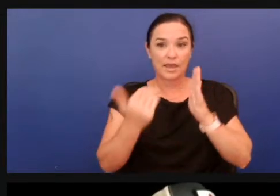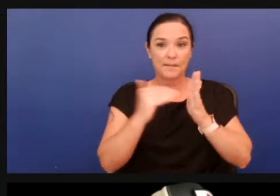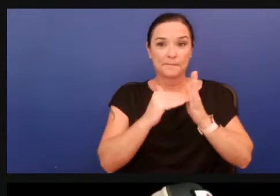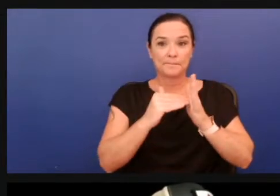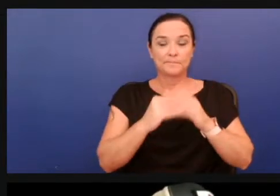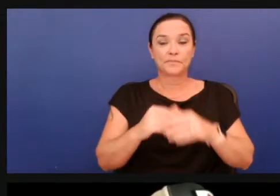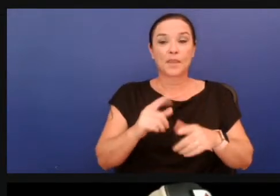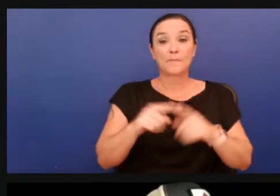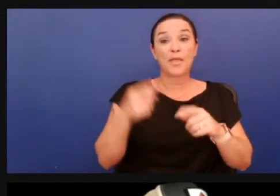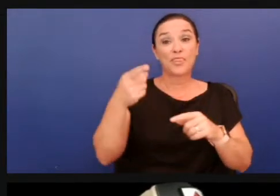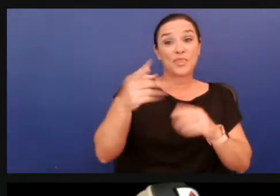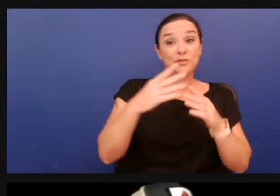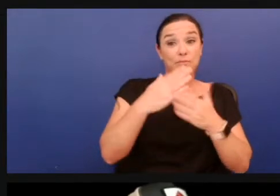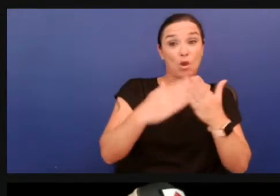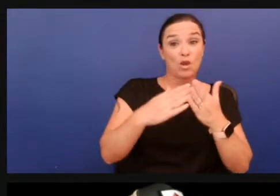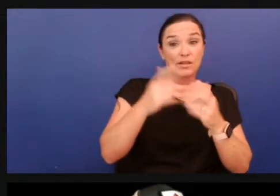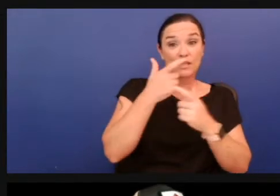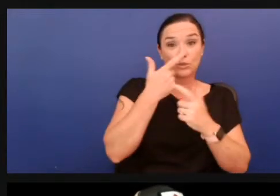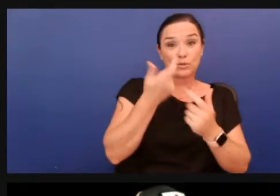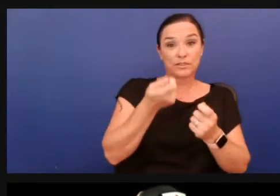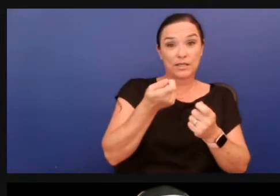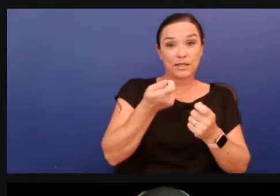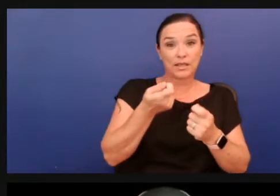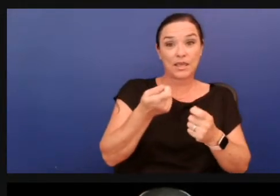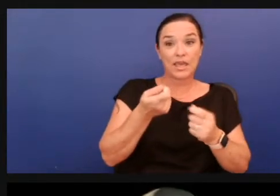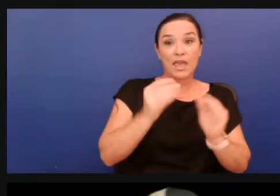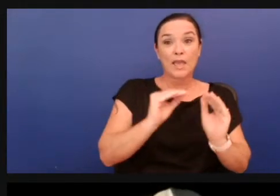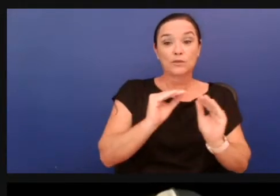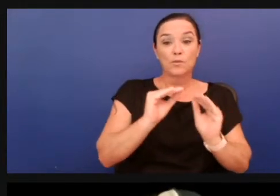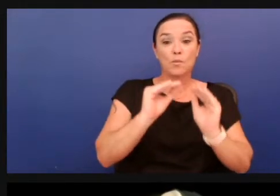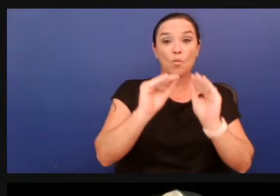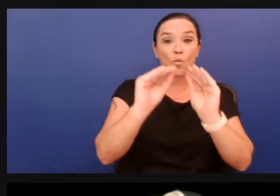is a part that's been interesting. The stations have been moving to the north,